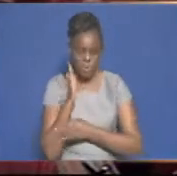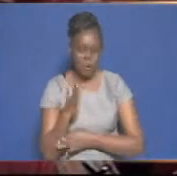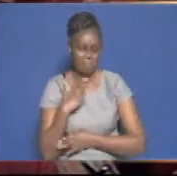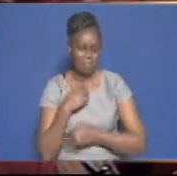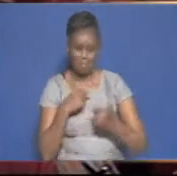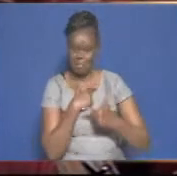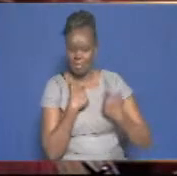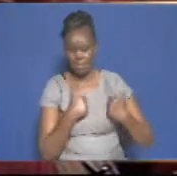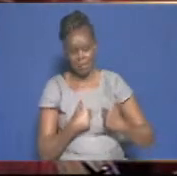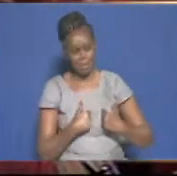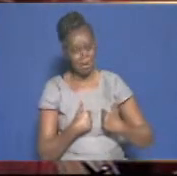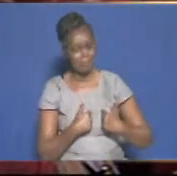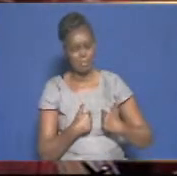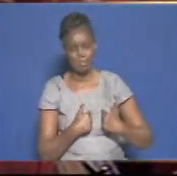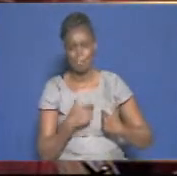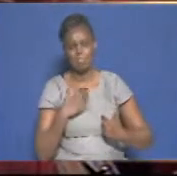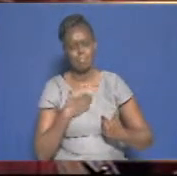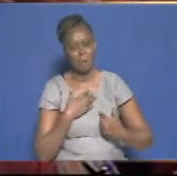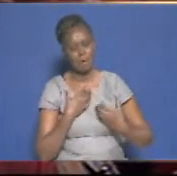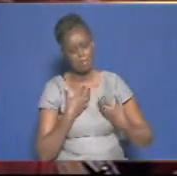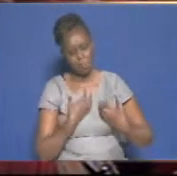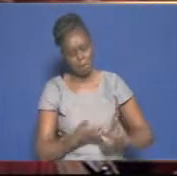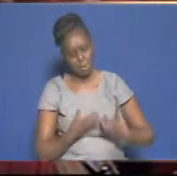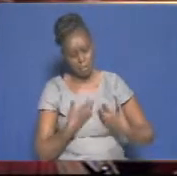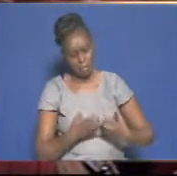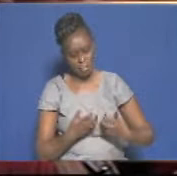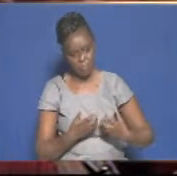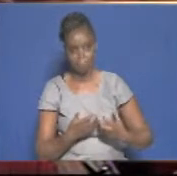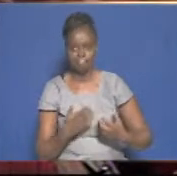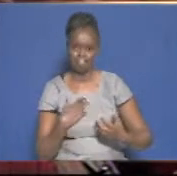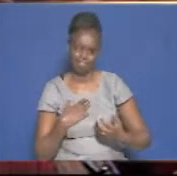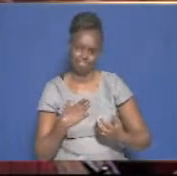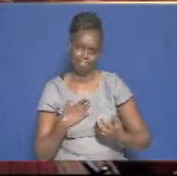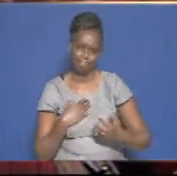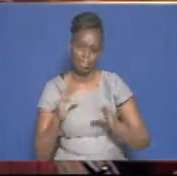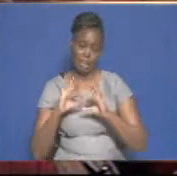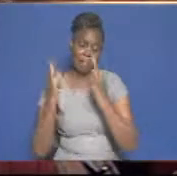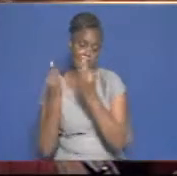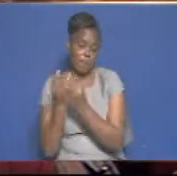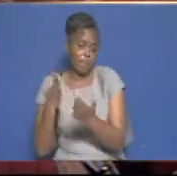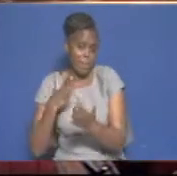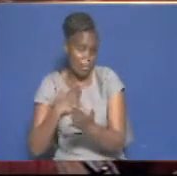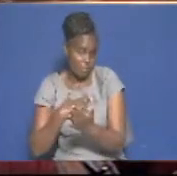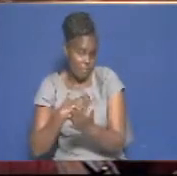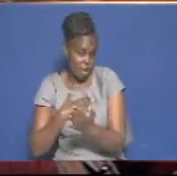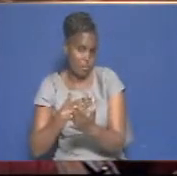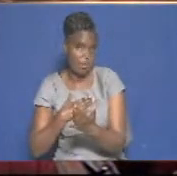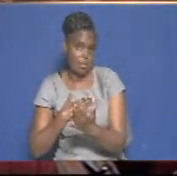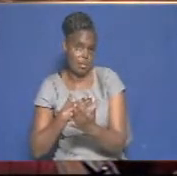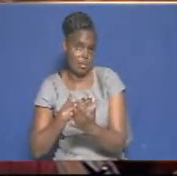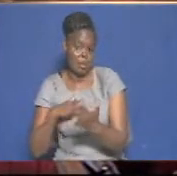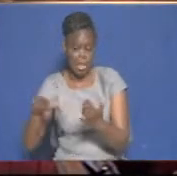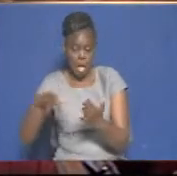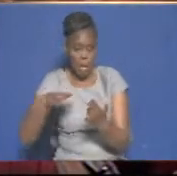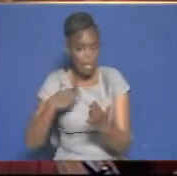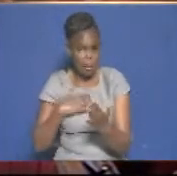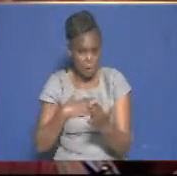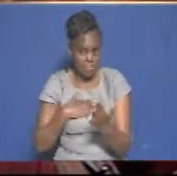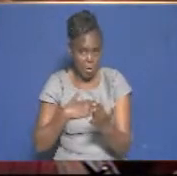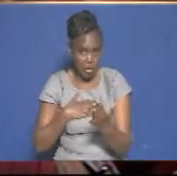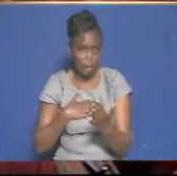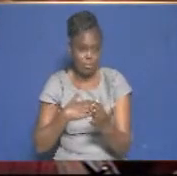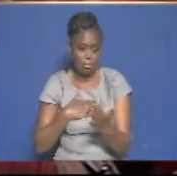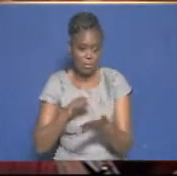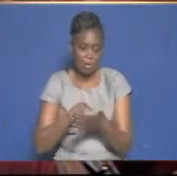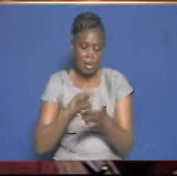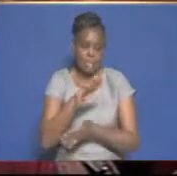heart. And on behalf of my family, the people of Kiminini constituency and Trans Nzoia County at large, we send